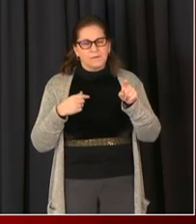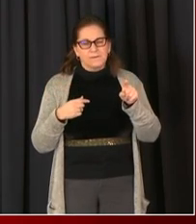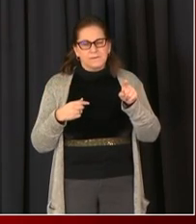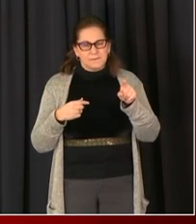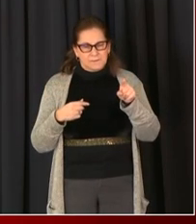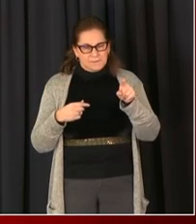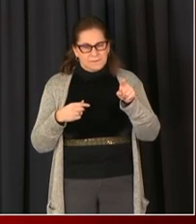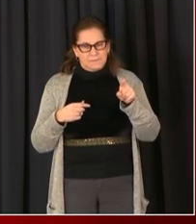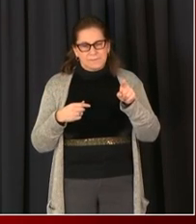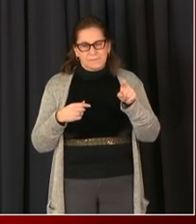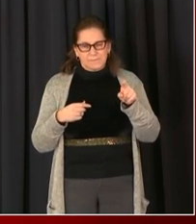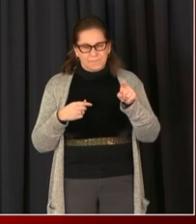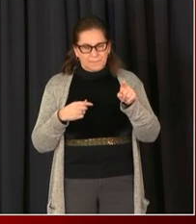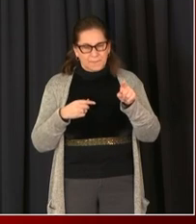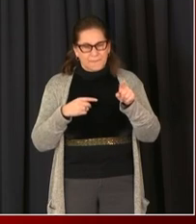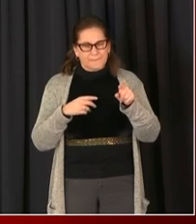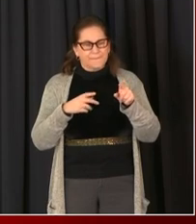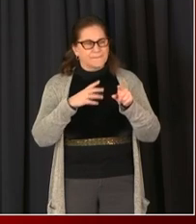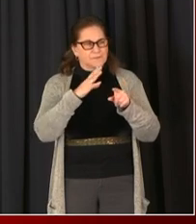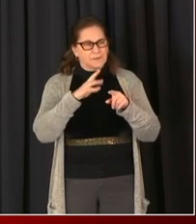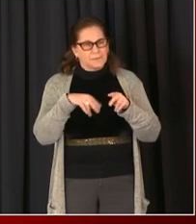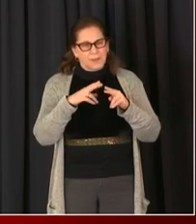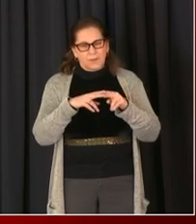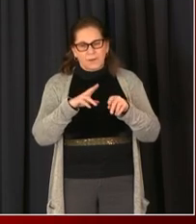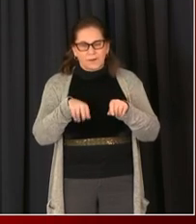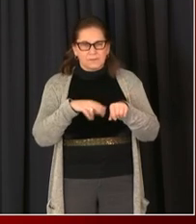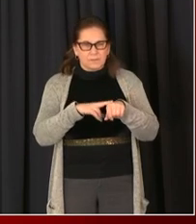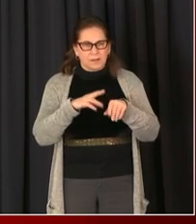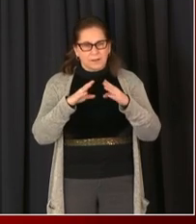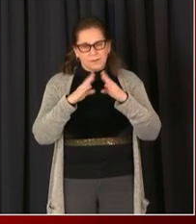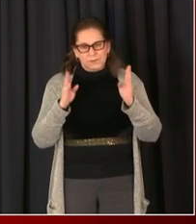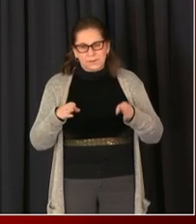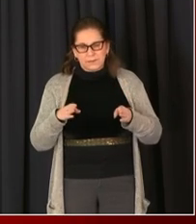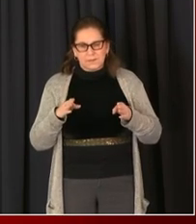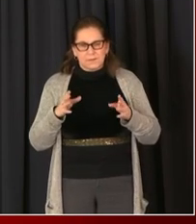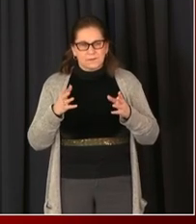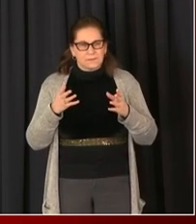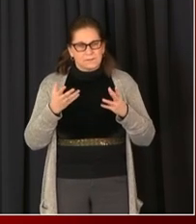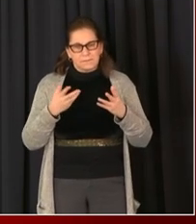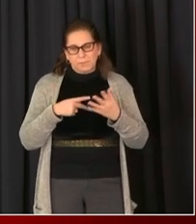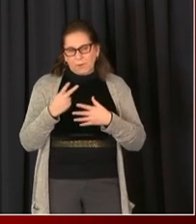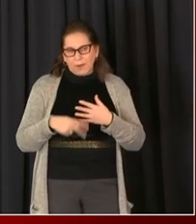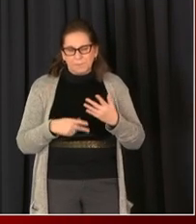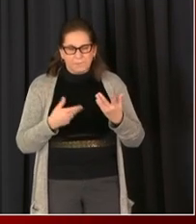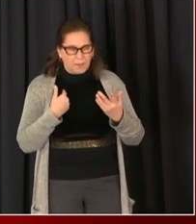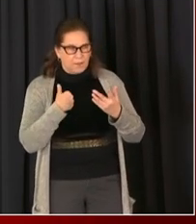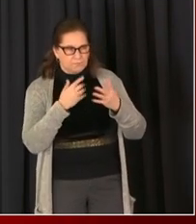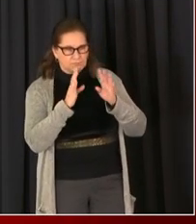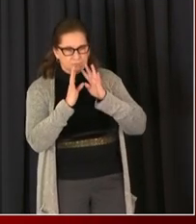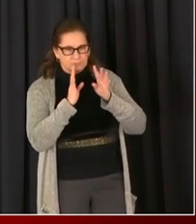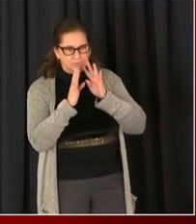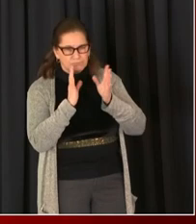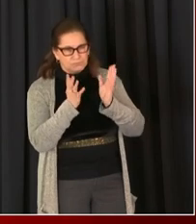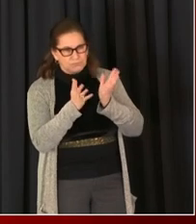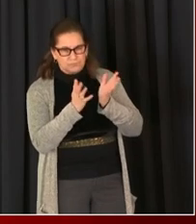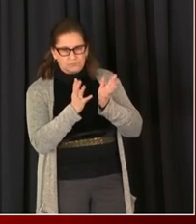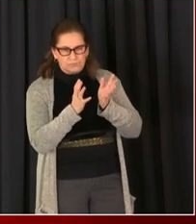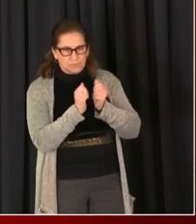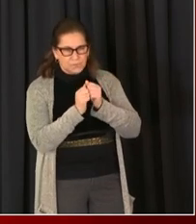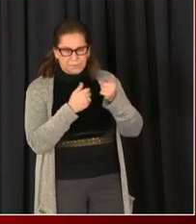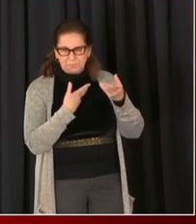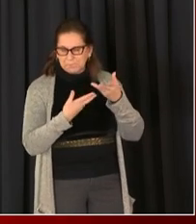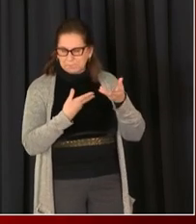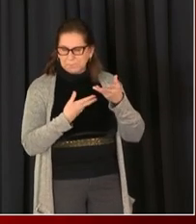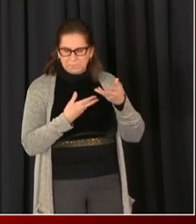crisis, and we participated with the National League of Cities. And that was really the first time that I'd spent any time